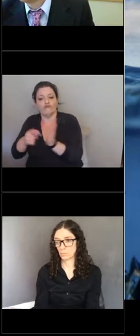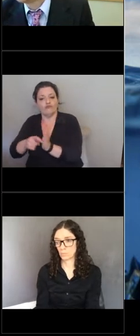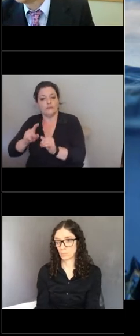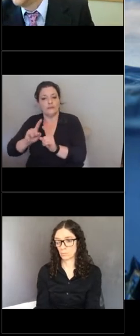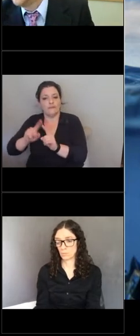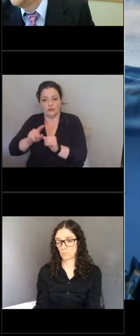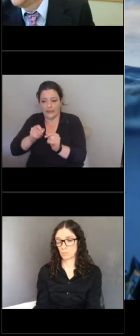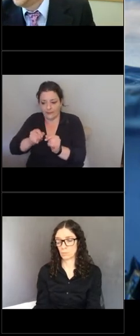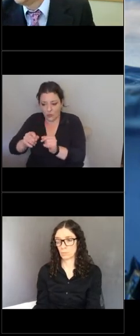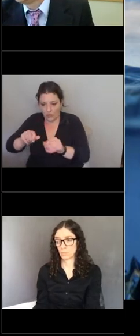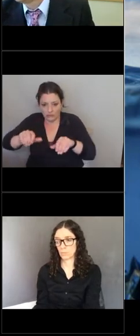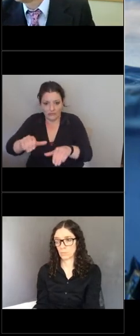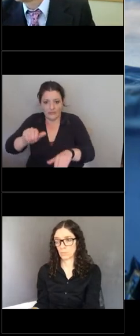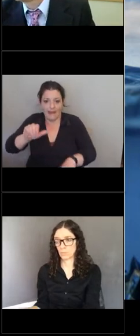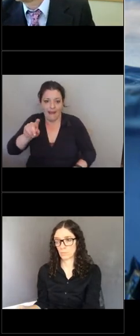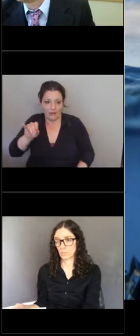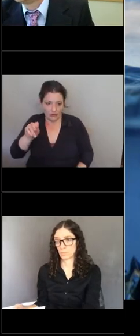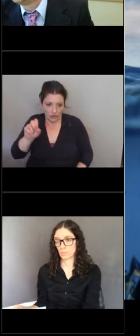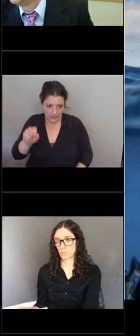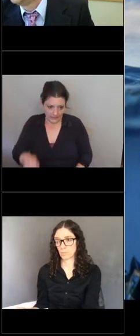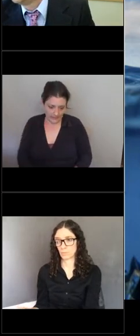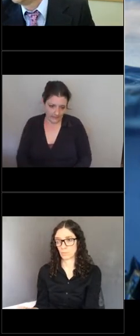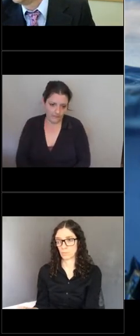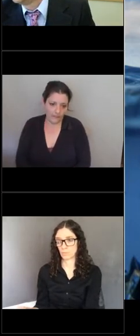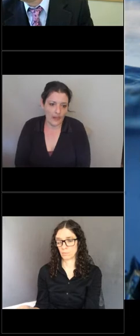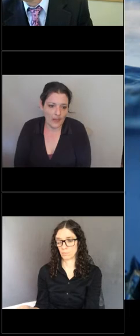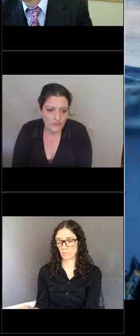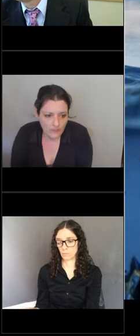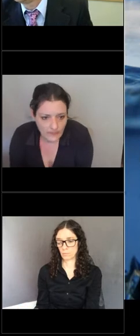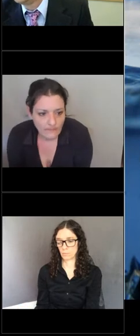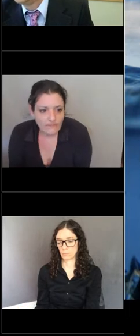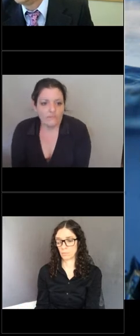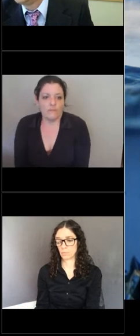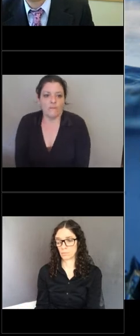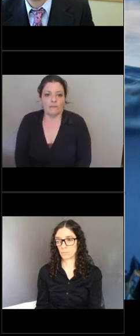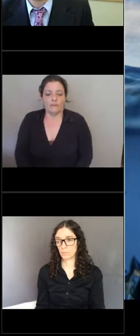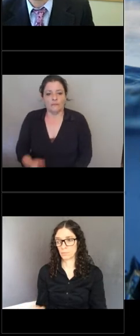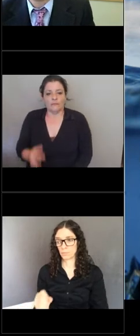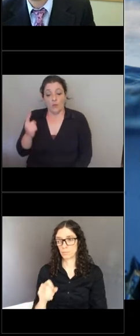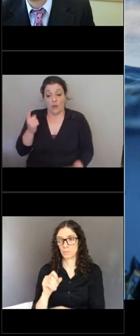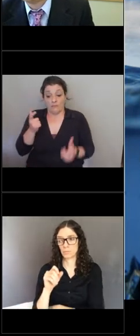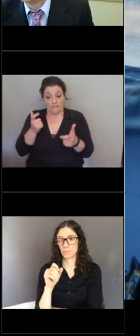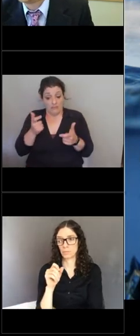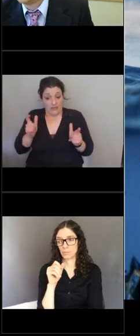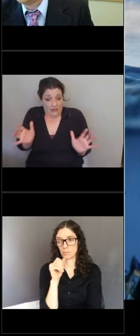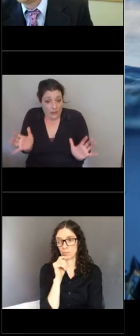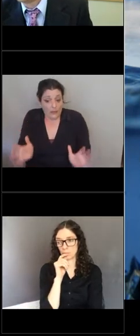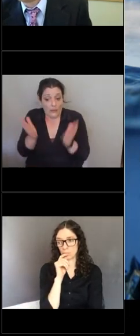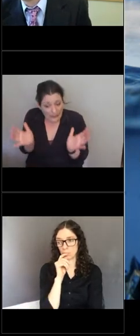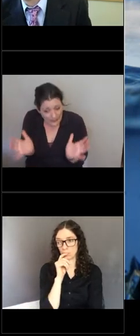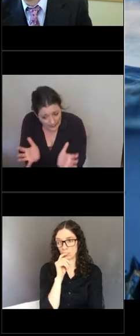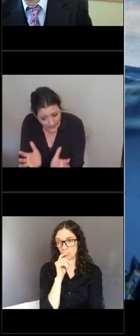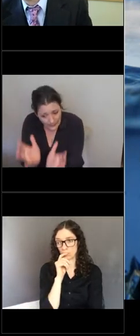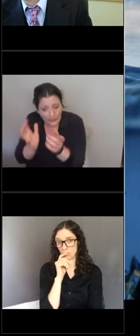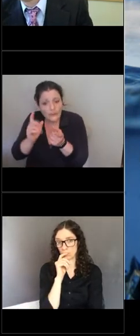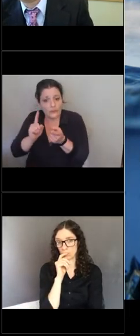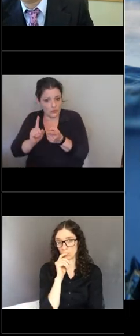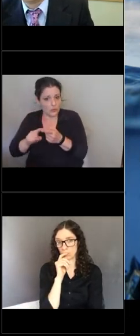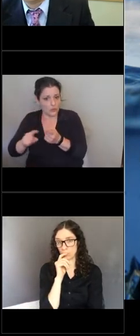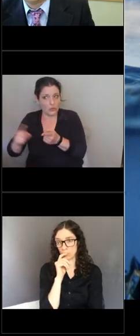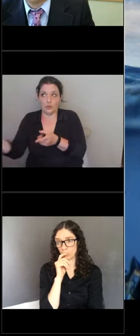through Tintin Al, a big push to highlight the need and the importance of integrating climate change